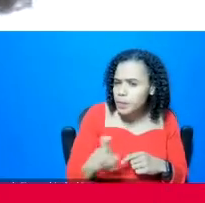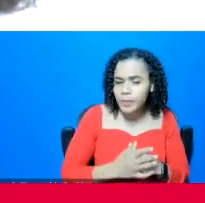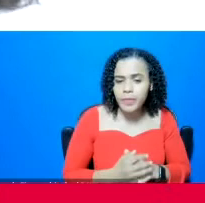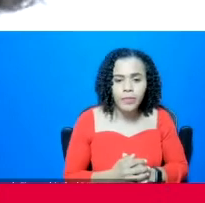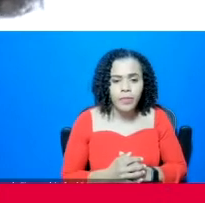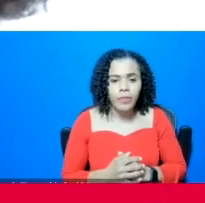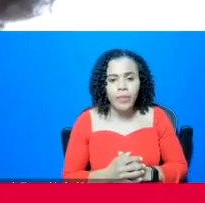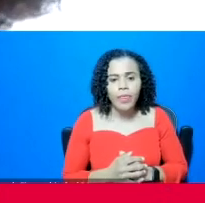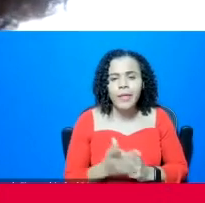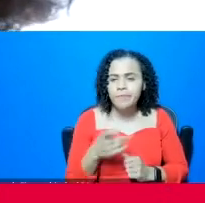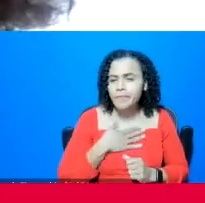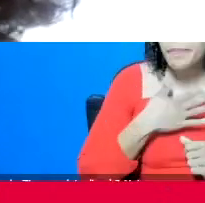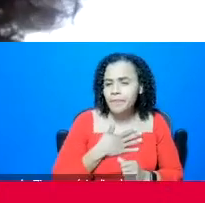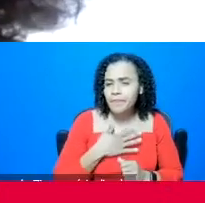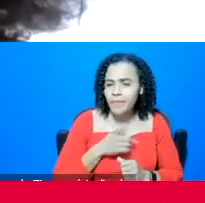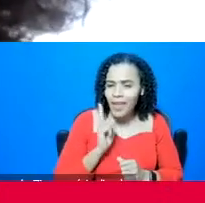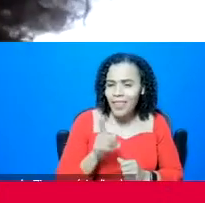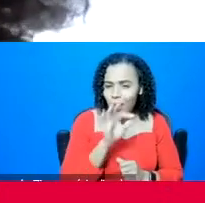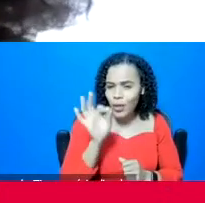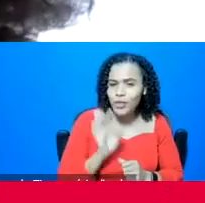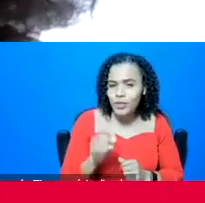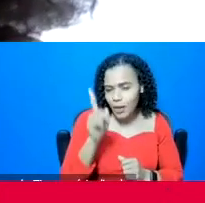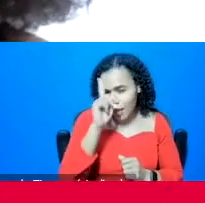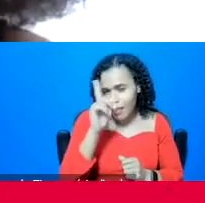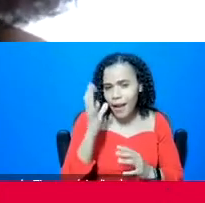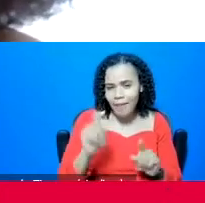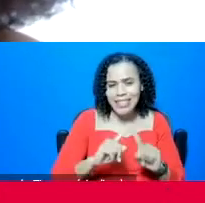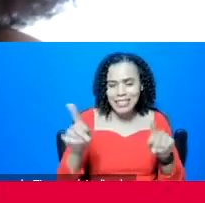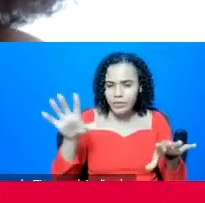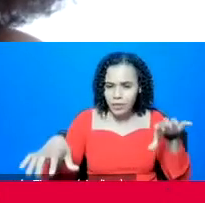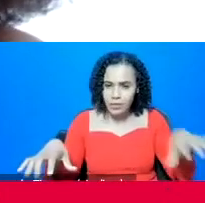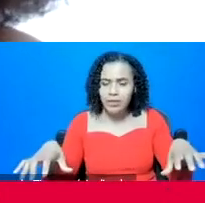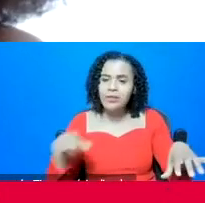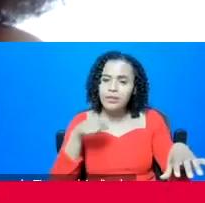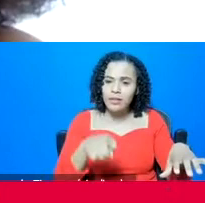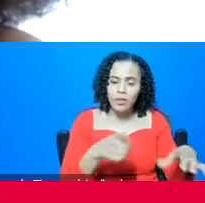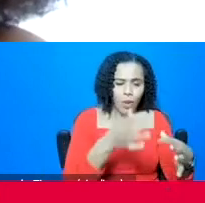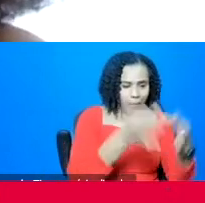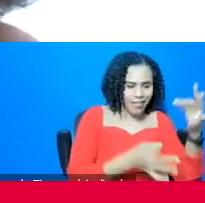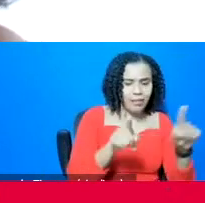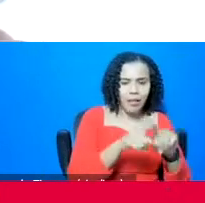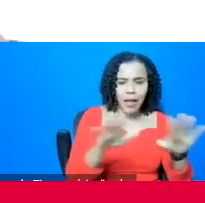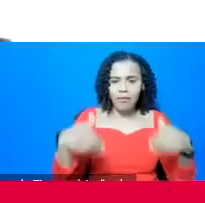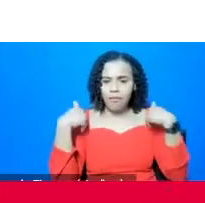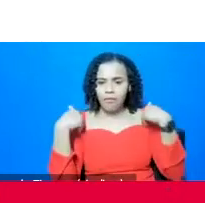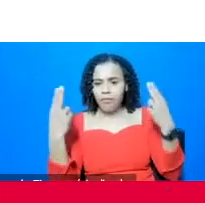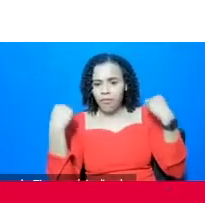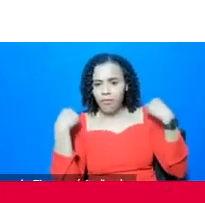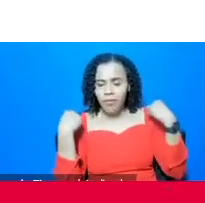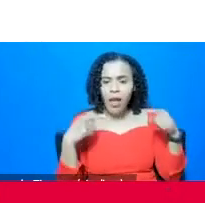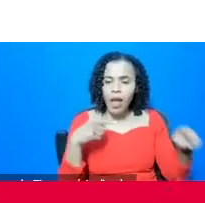I like that question a lot, because I think that there's a difference between political and partisan. And I don't think universities